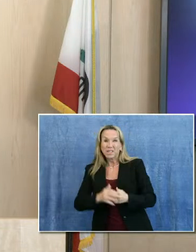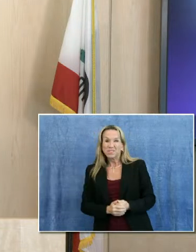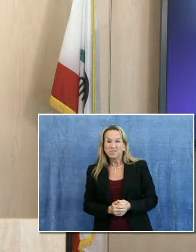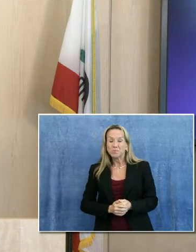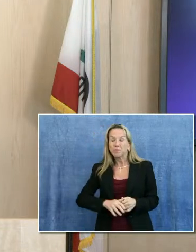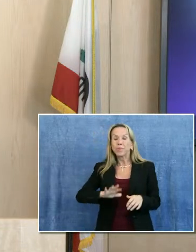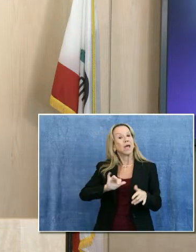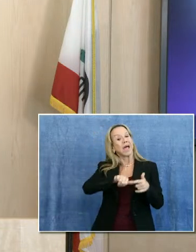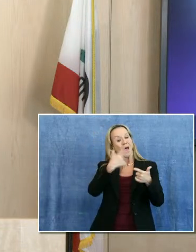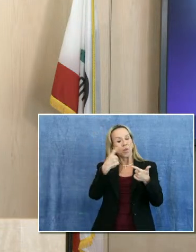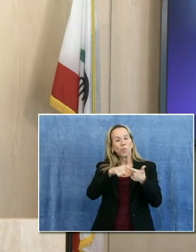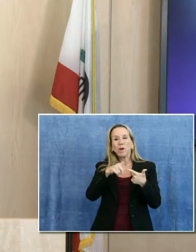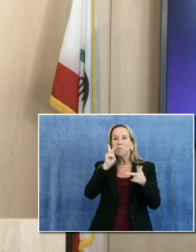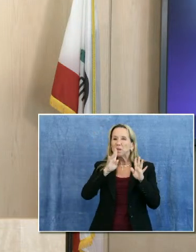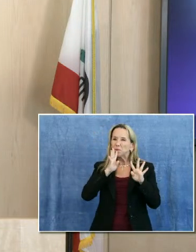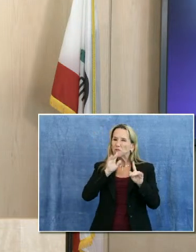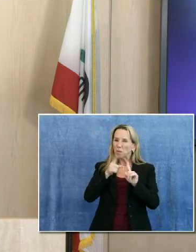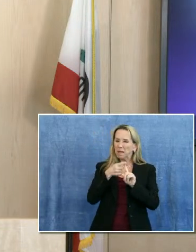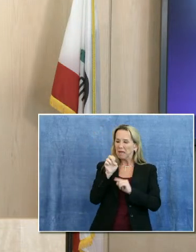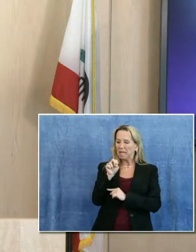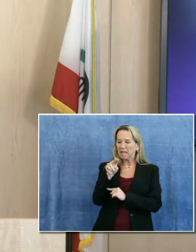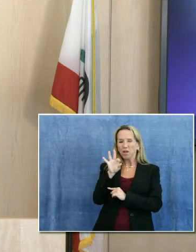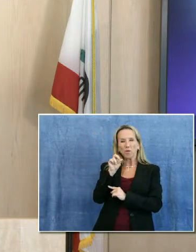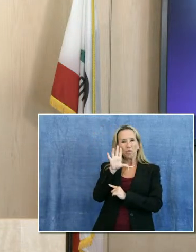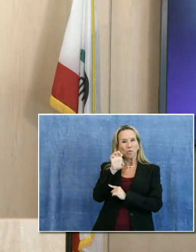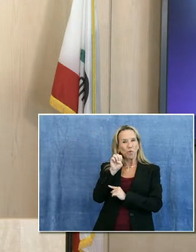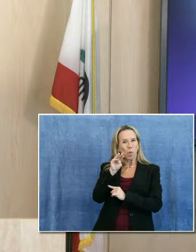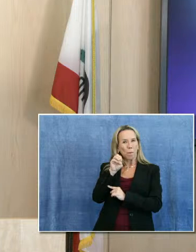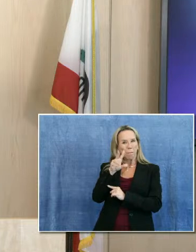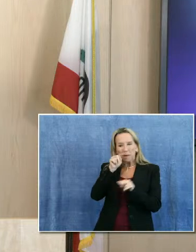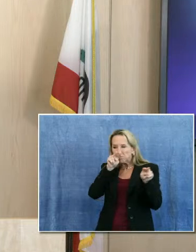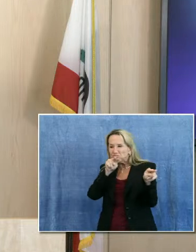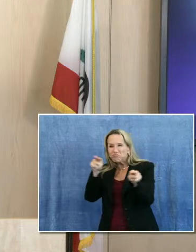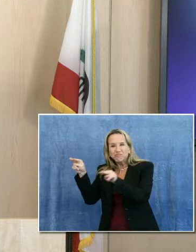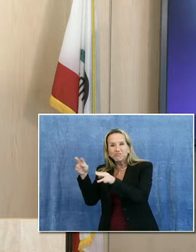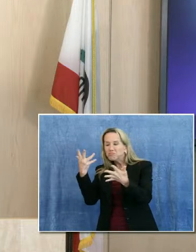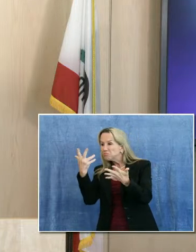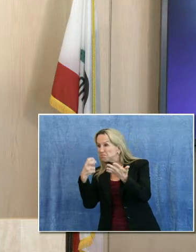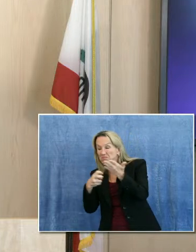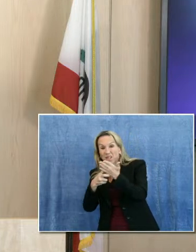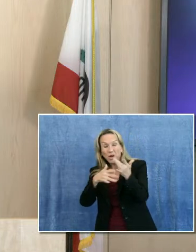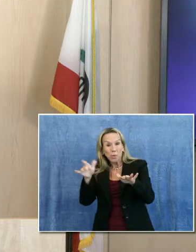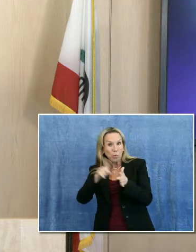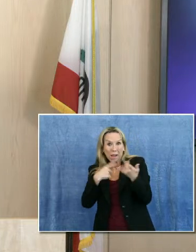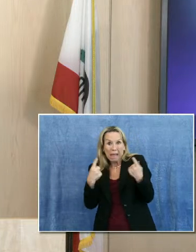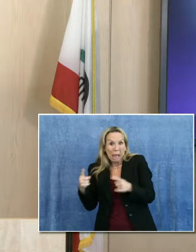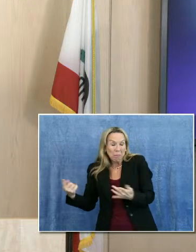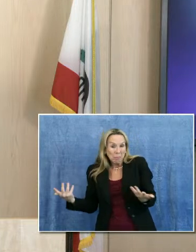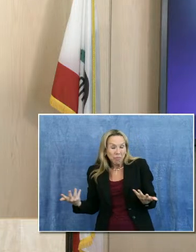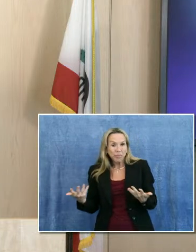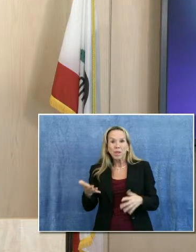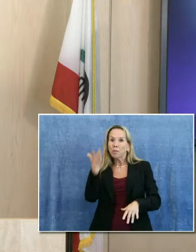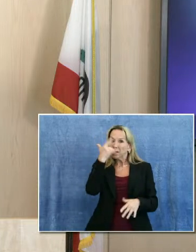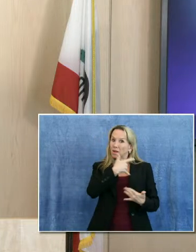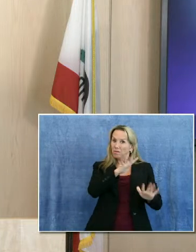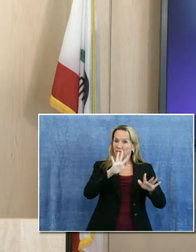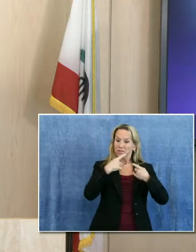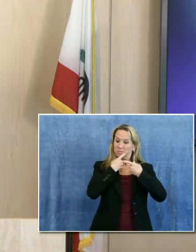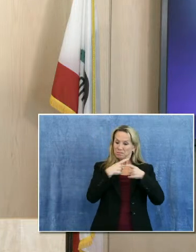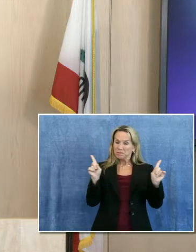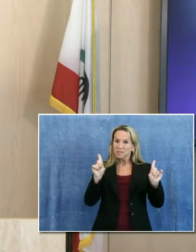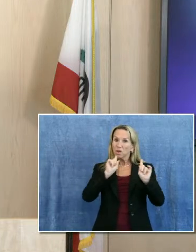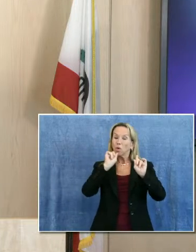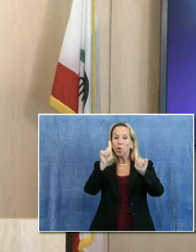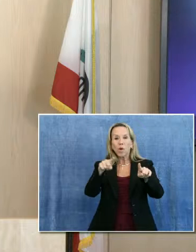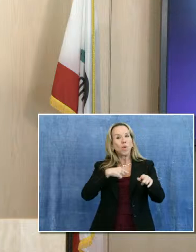it's been a source of great frustration to many of us. The public health orders are put in place out of a desire and attempt to